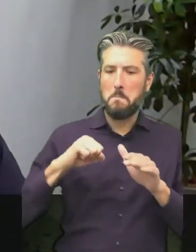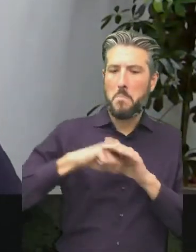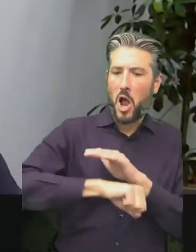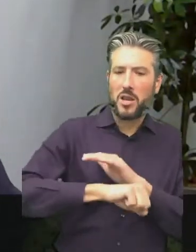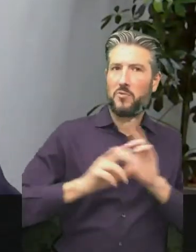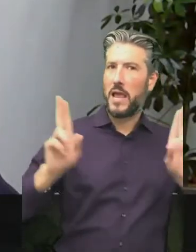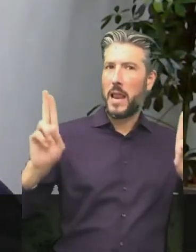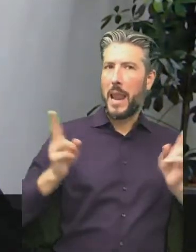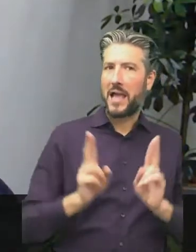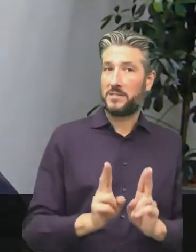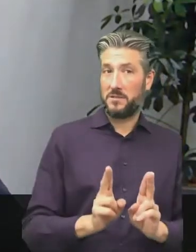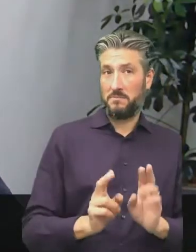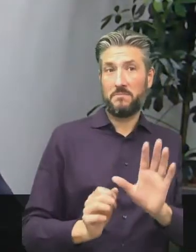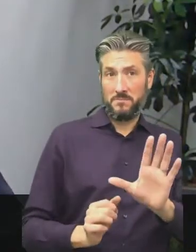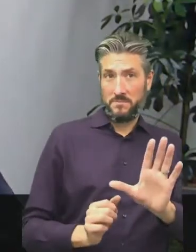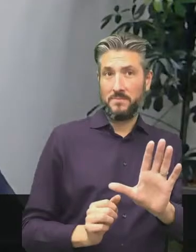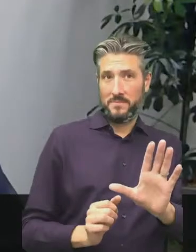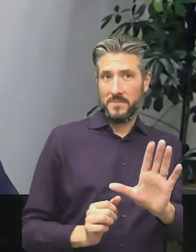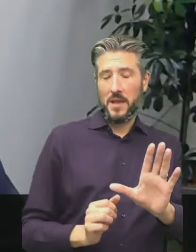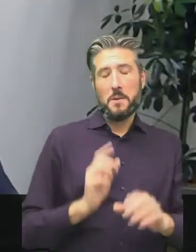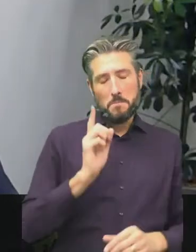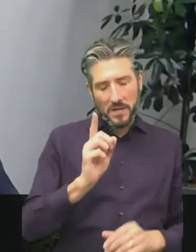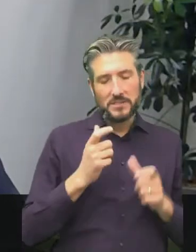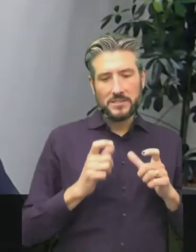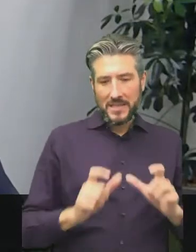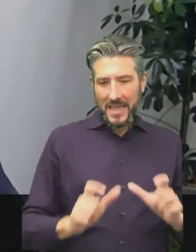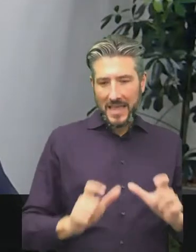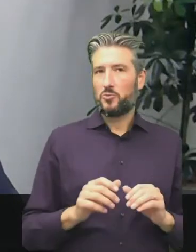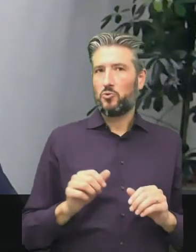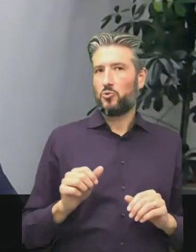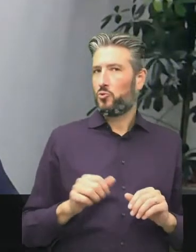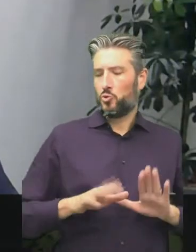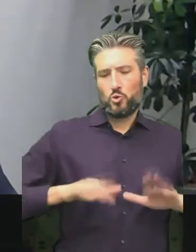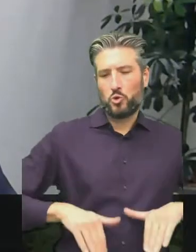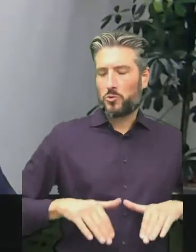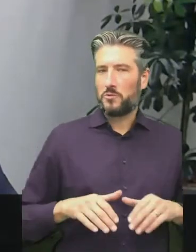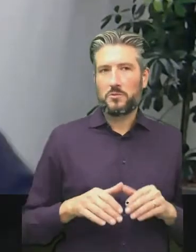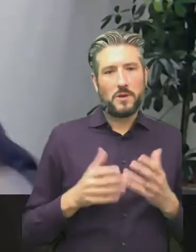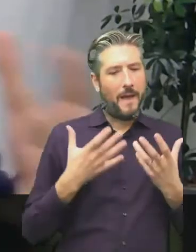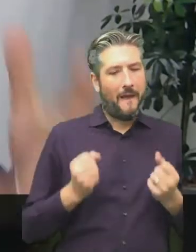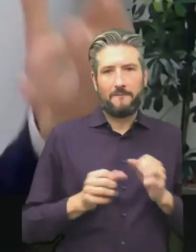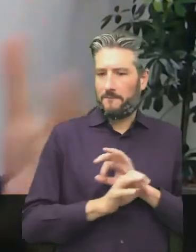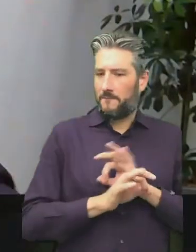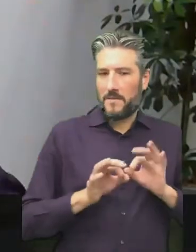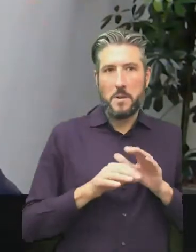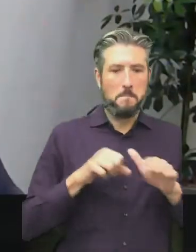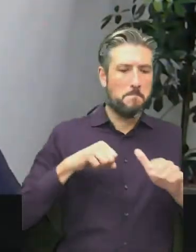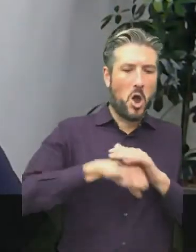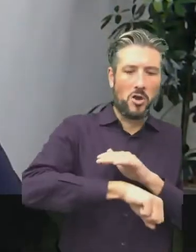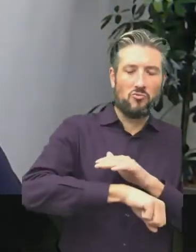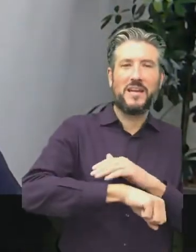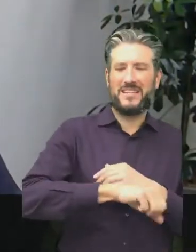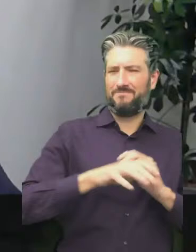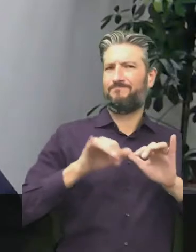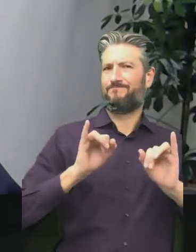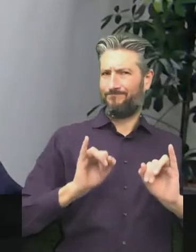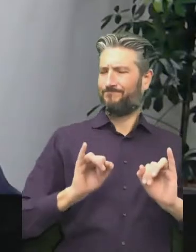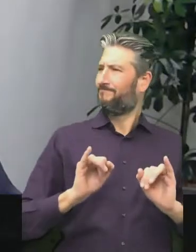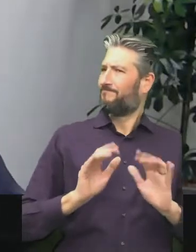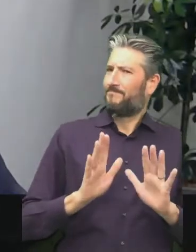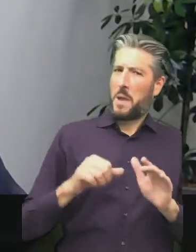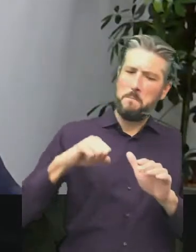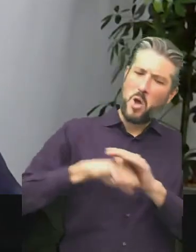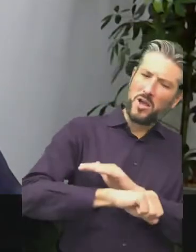many. When you speak to the victims of burglary, it's a really traumatic experience because it's an invasion of your home, a